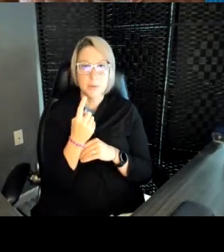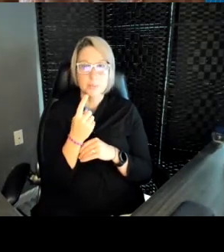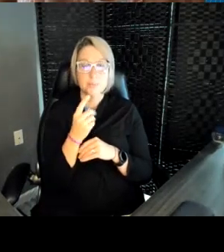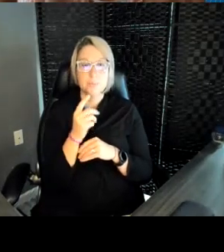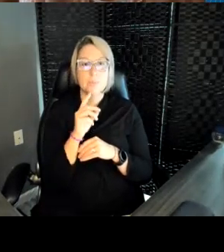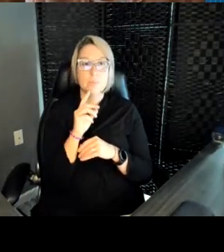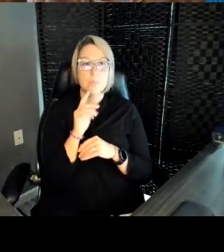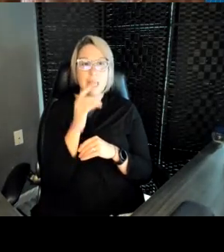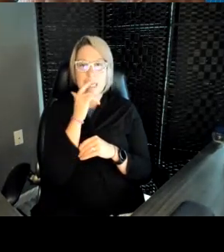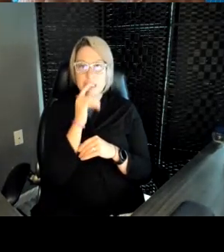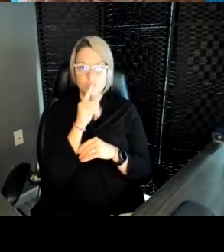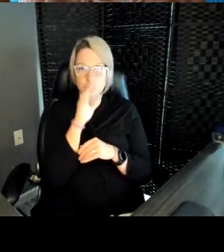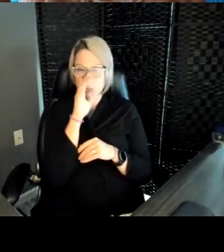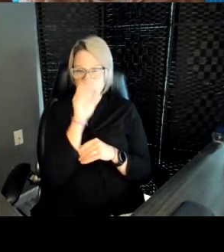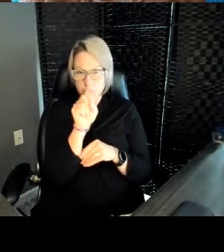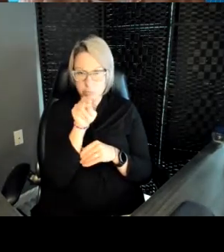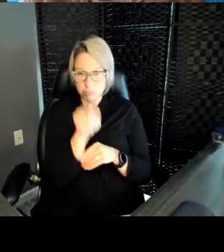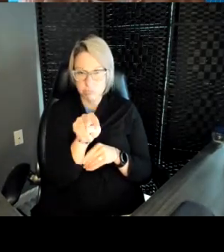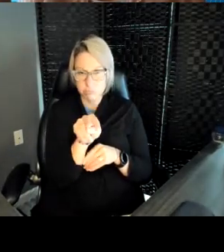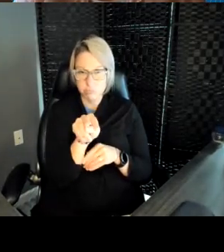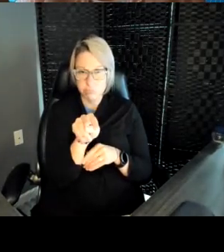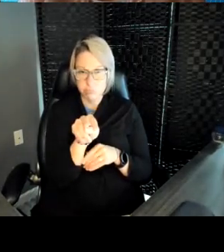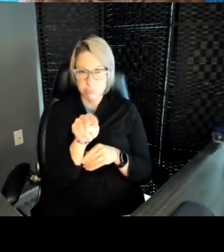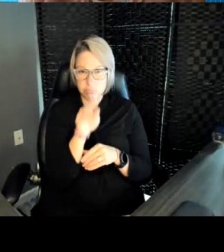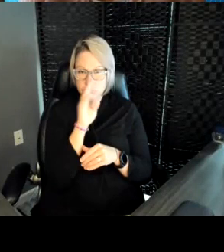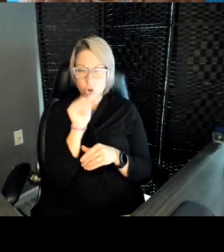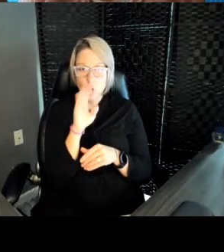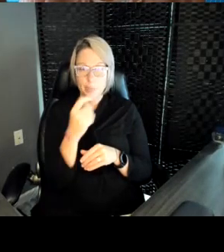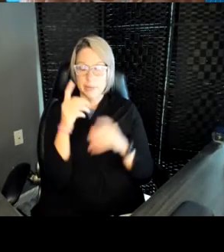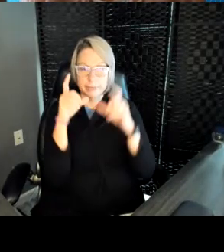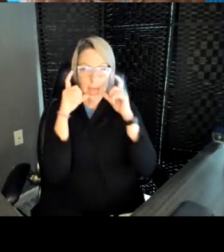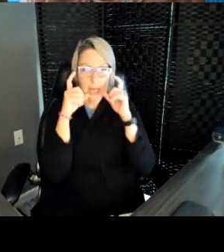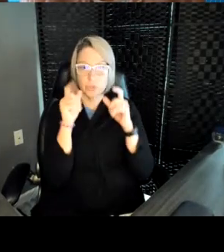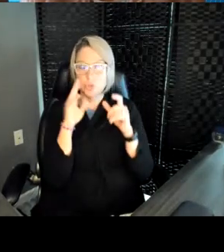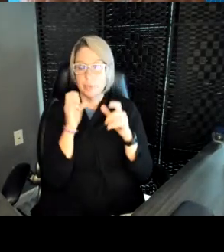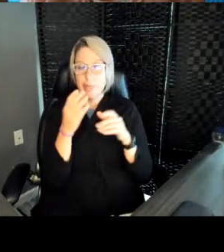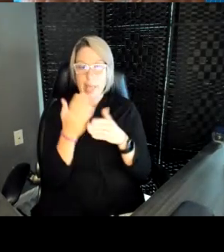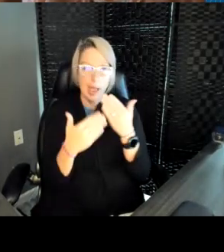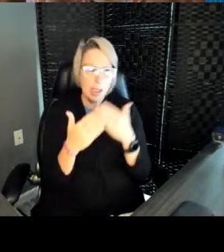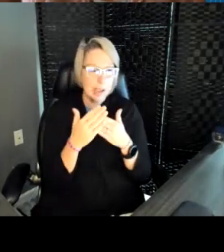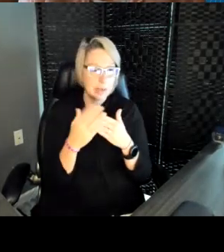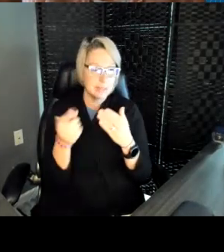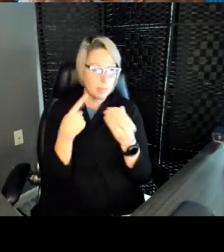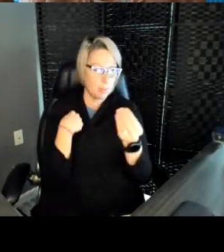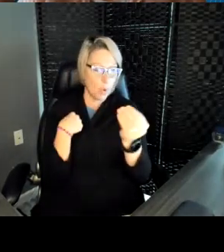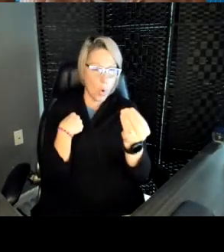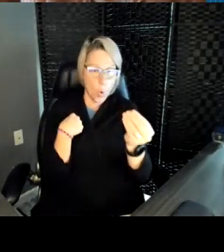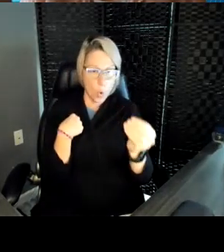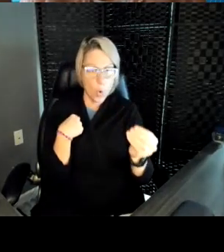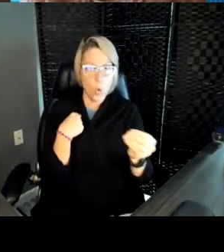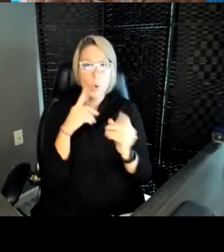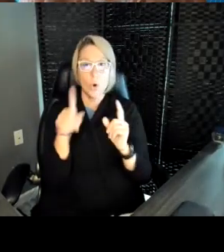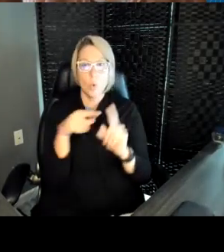Kids lock on to the thing that they're looking at. It could be my face, could be my hand, could be my thing in my hand. Once you